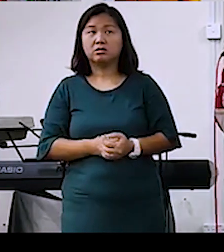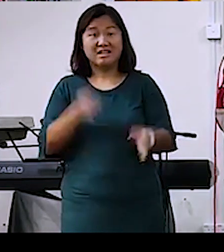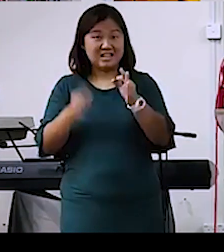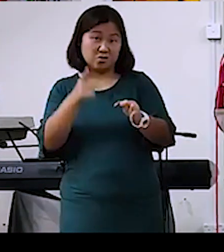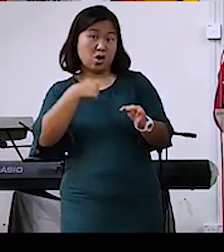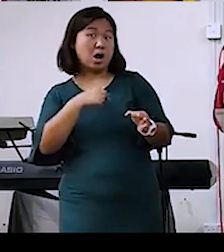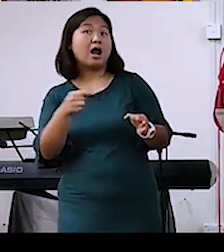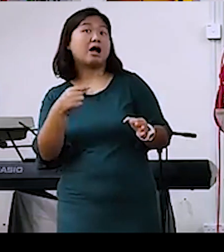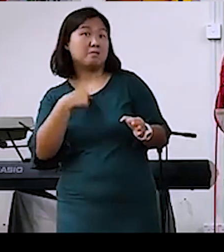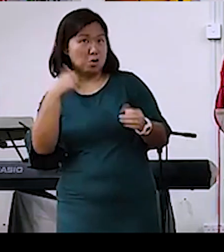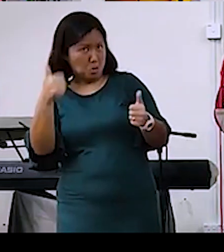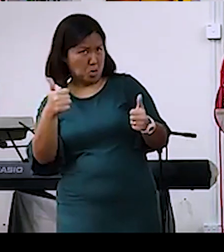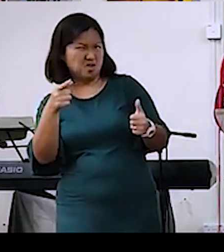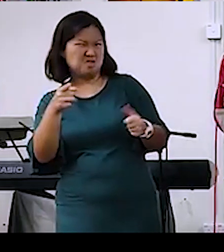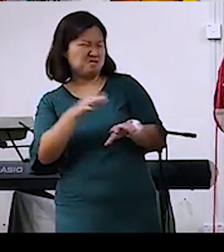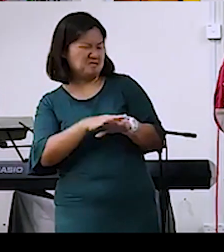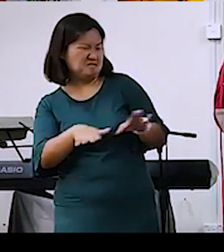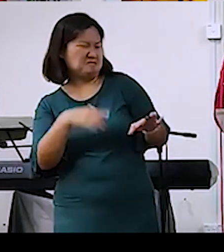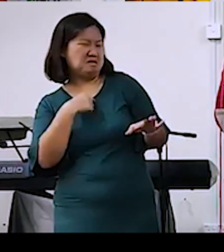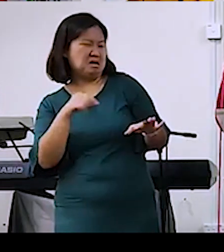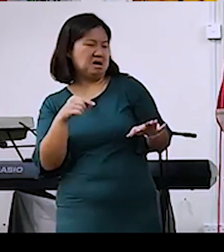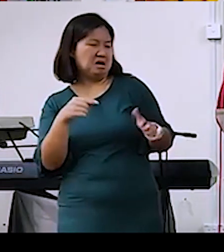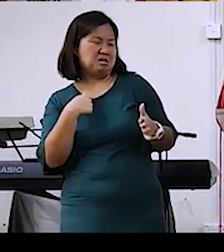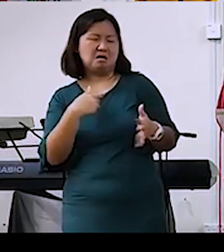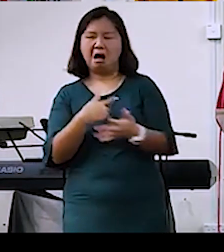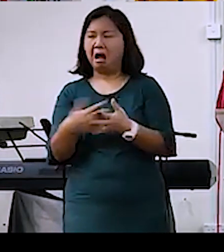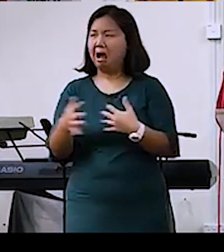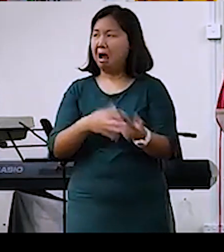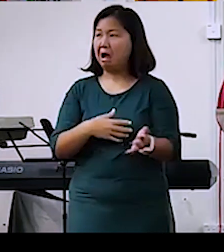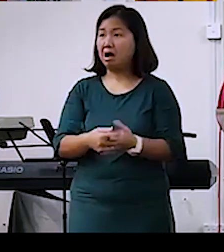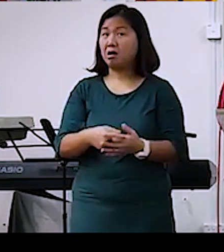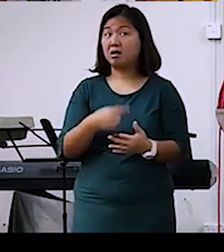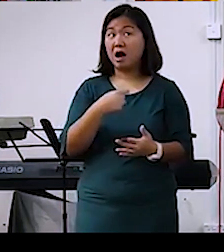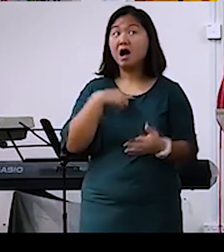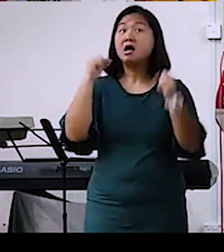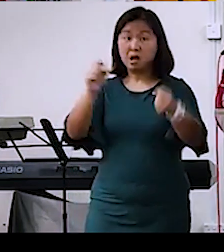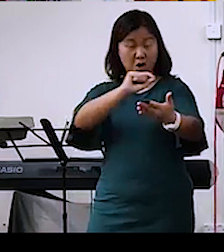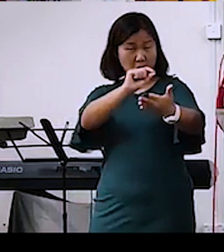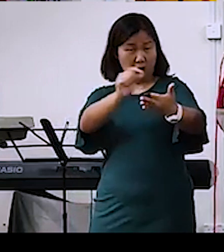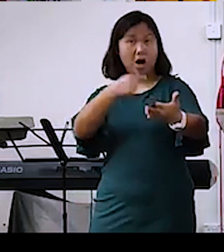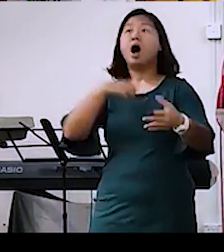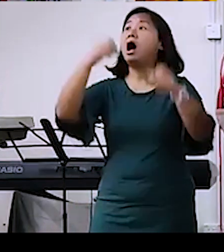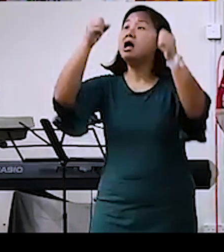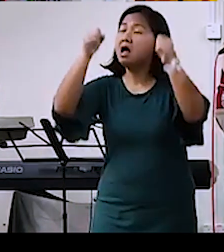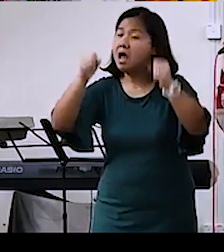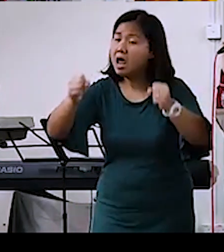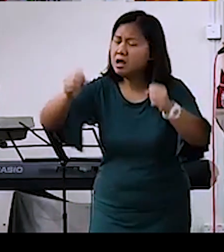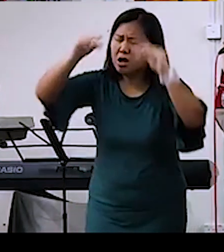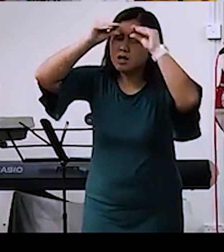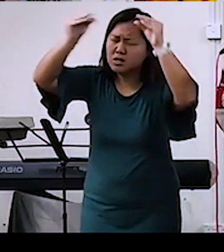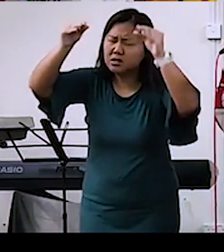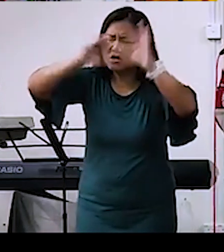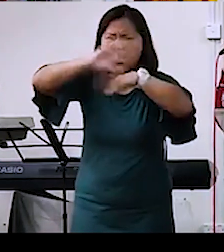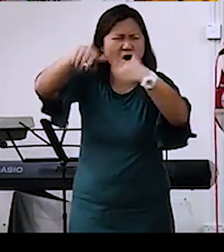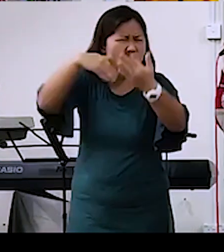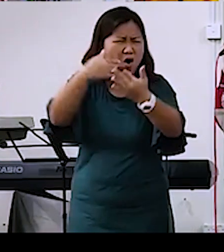like me, it's a bonus. Who can say hallelujah? Every gift, the gift of teaching, the gift of writing, an author, whatever it is, every gift that God